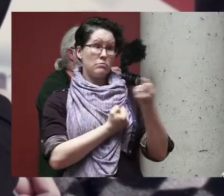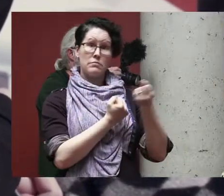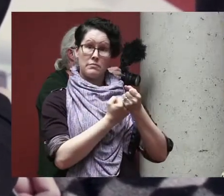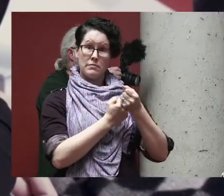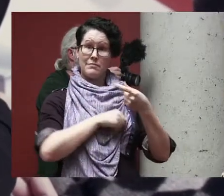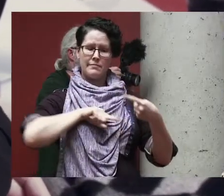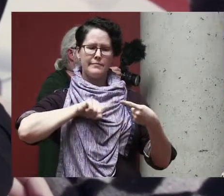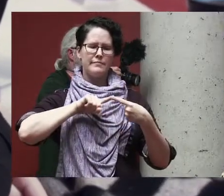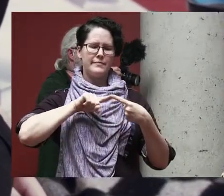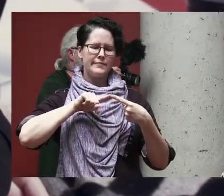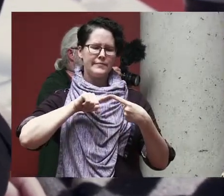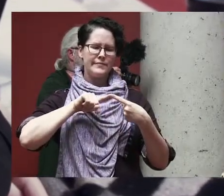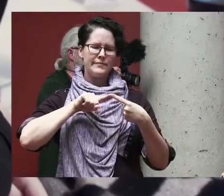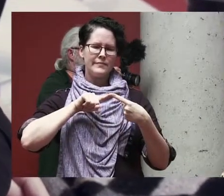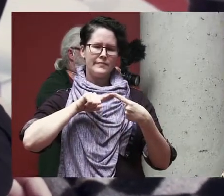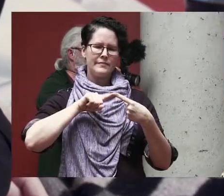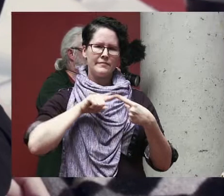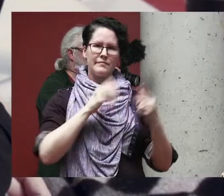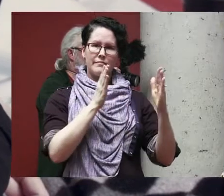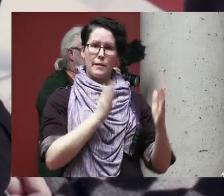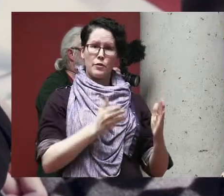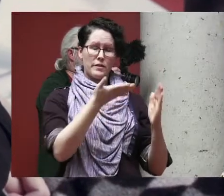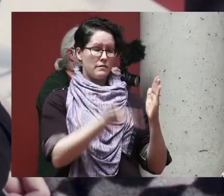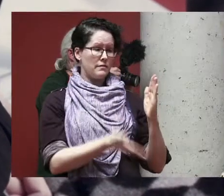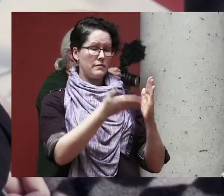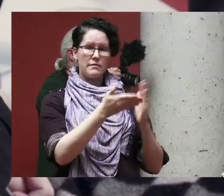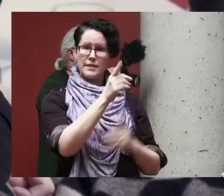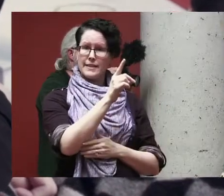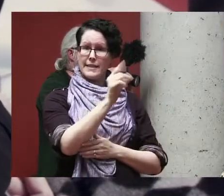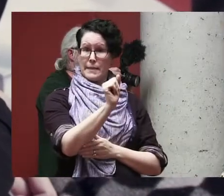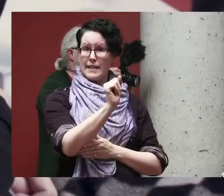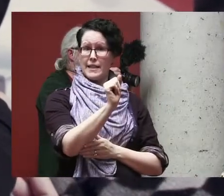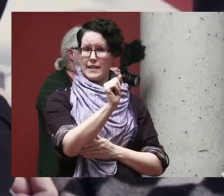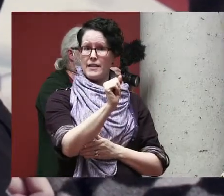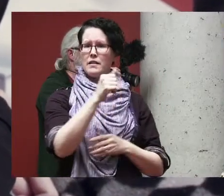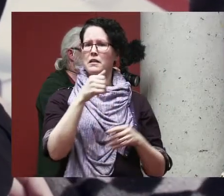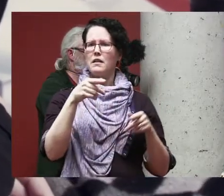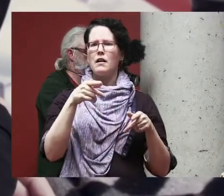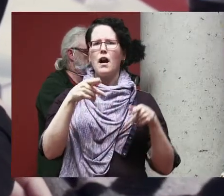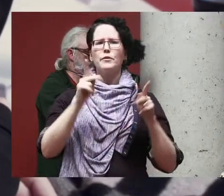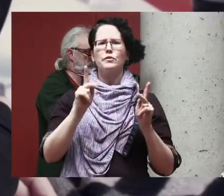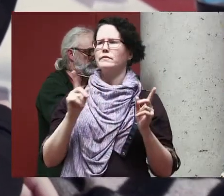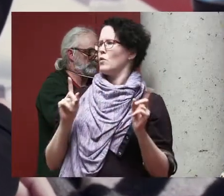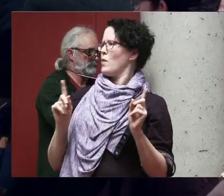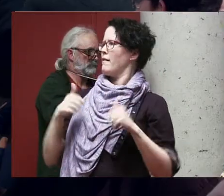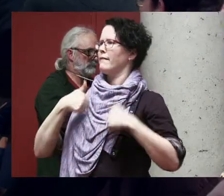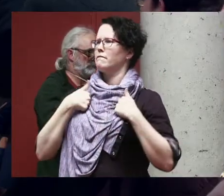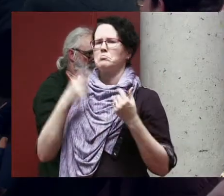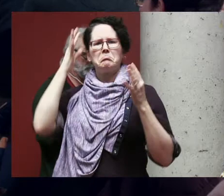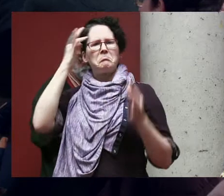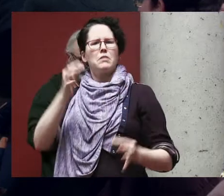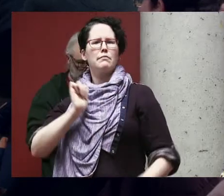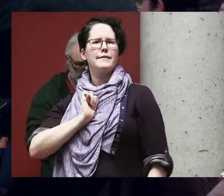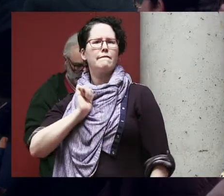a. Persons with disabilities have the opportunity to choose their place of residence and